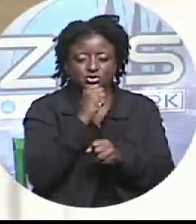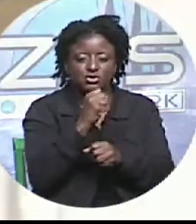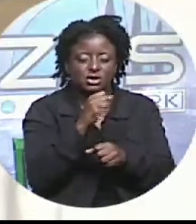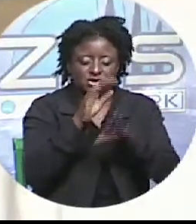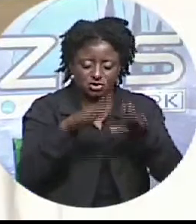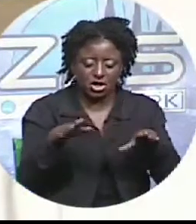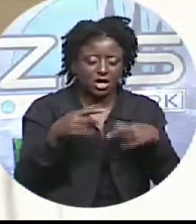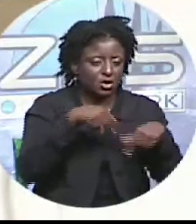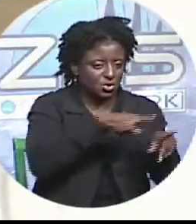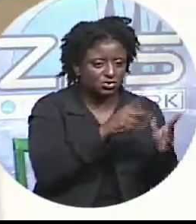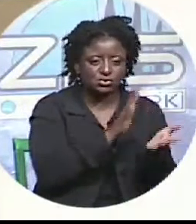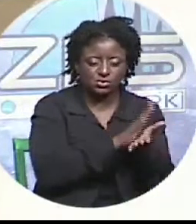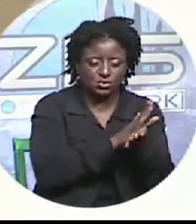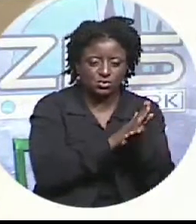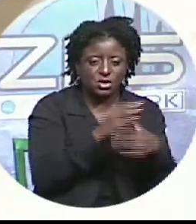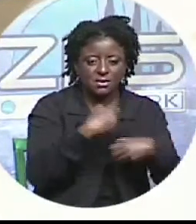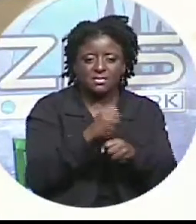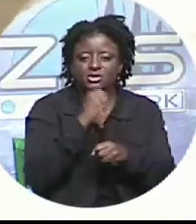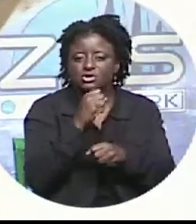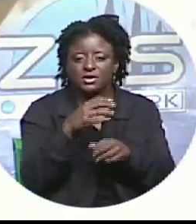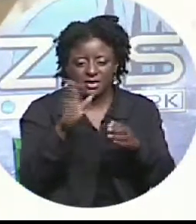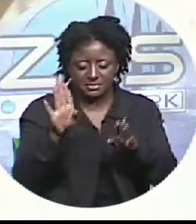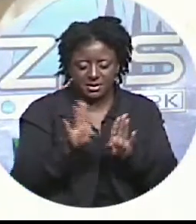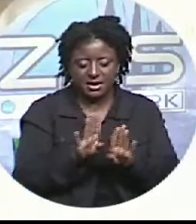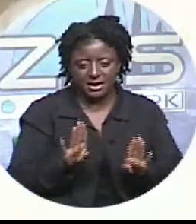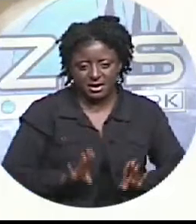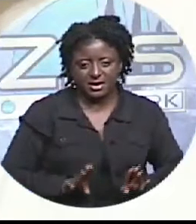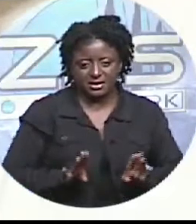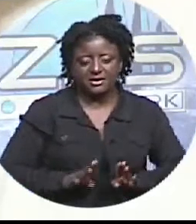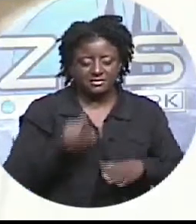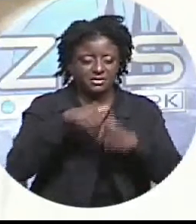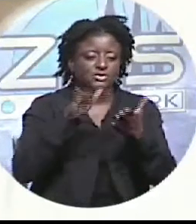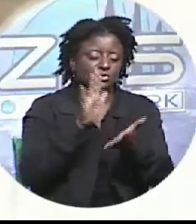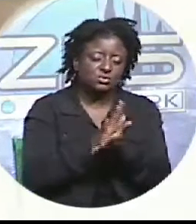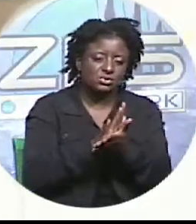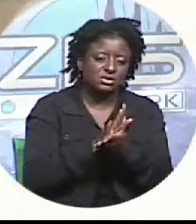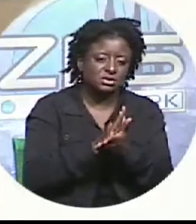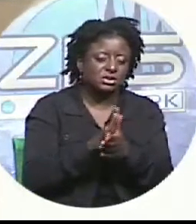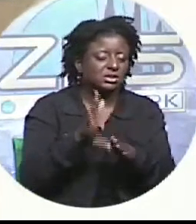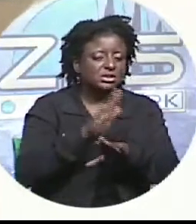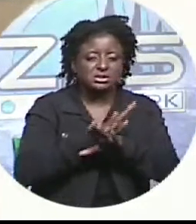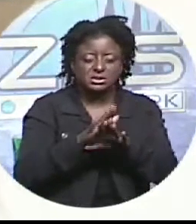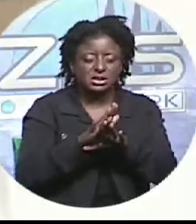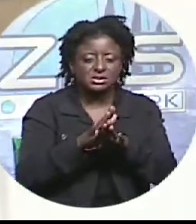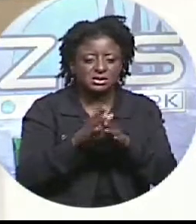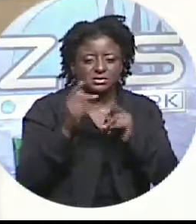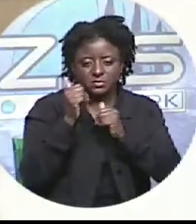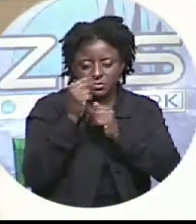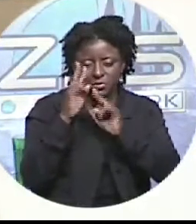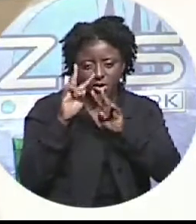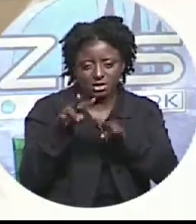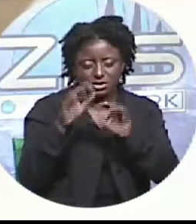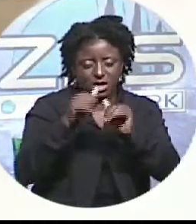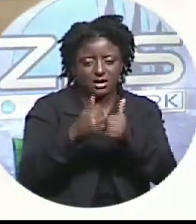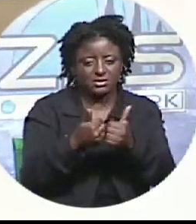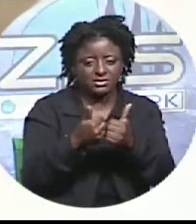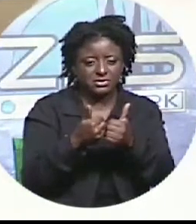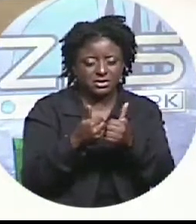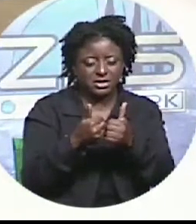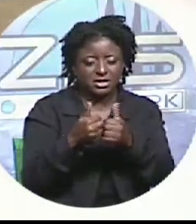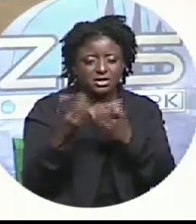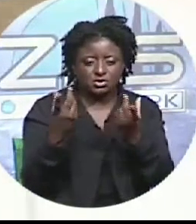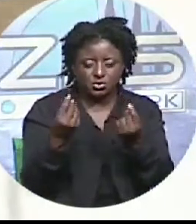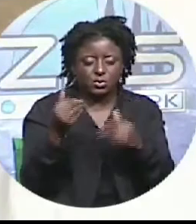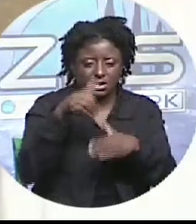school, doesn't keep an account of how they're doing with their classes, parents should know the school. They should know the